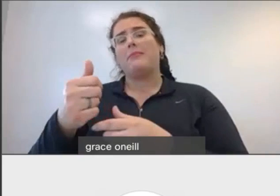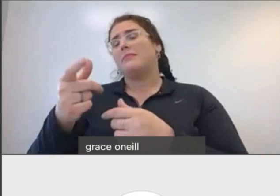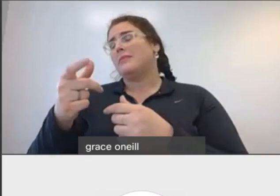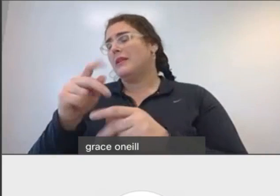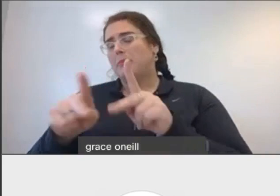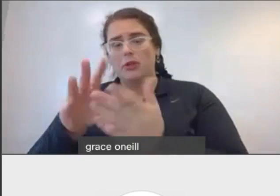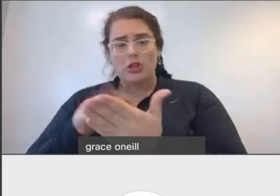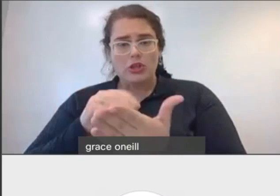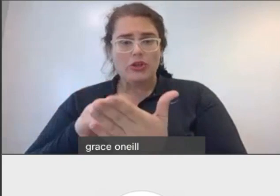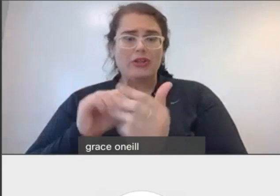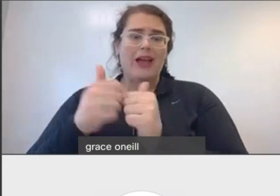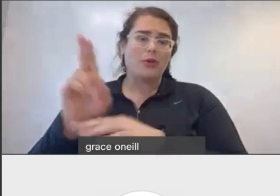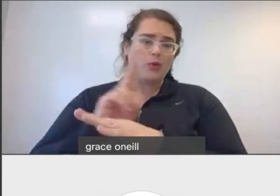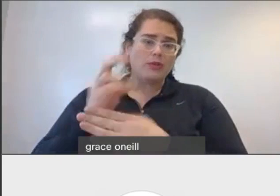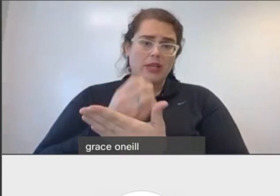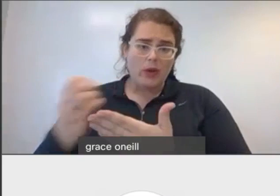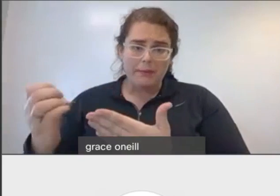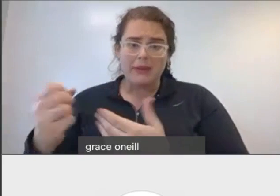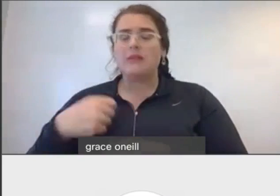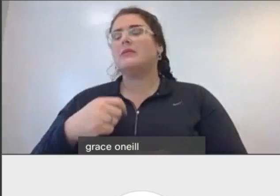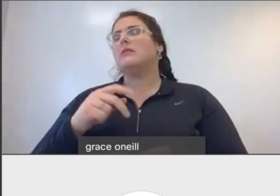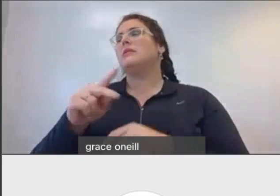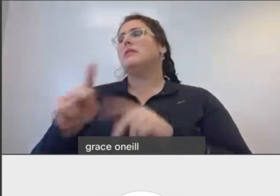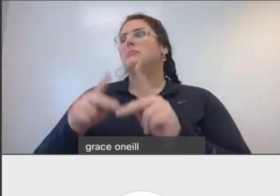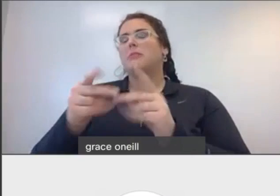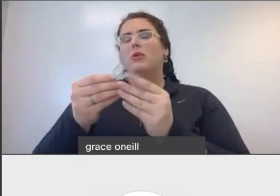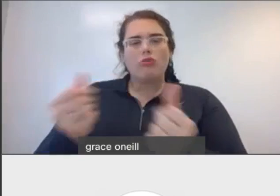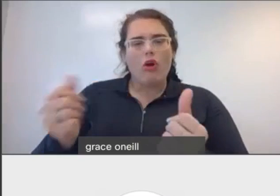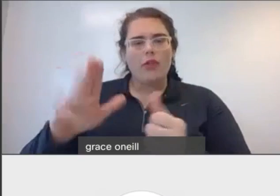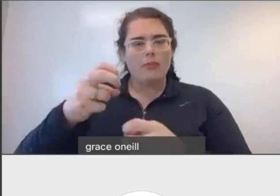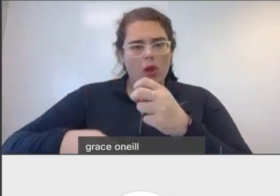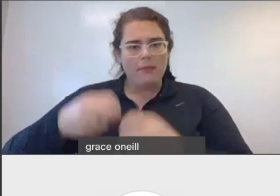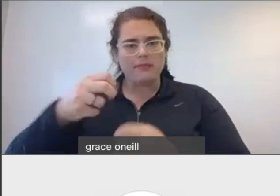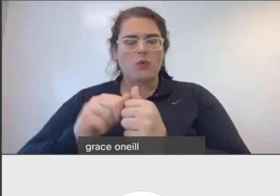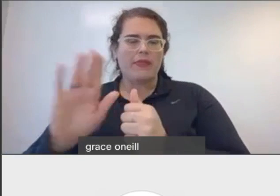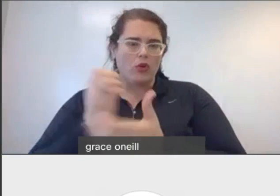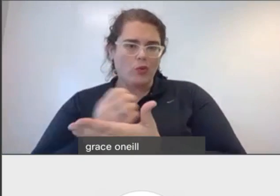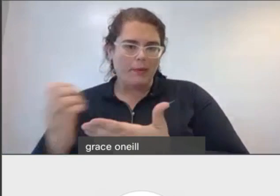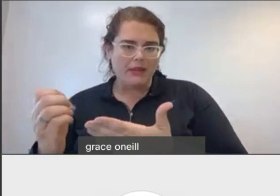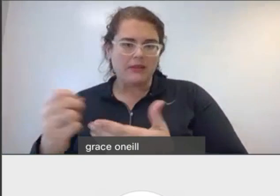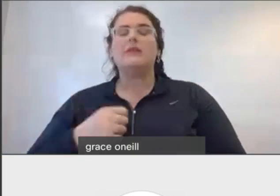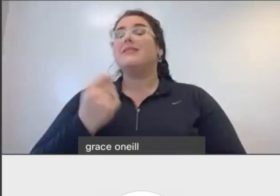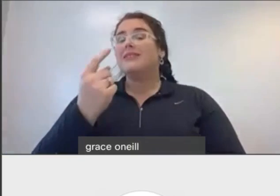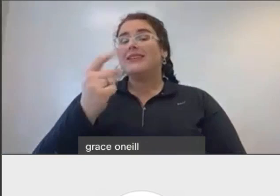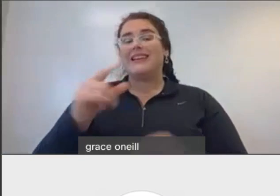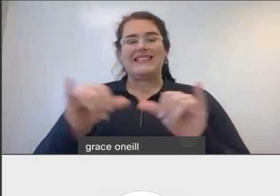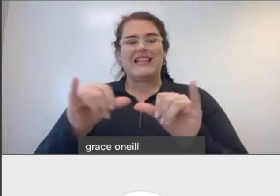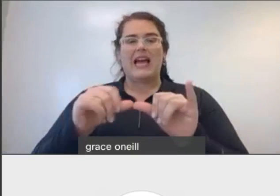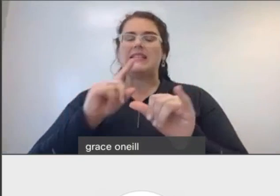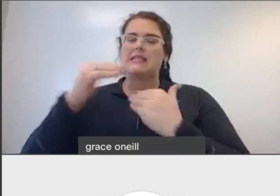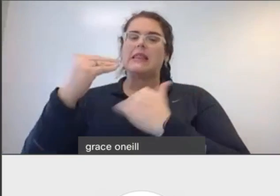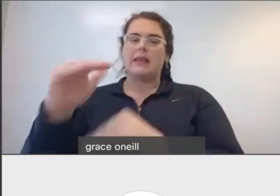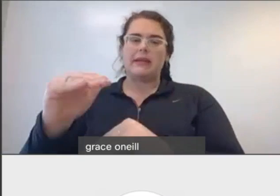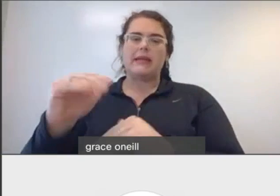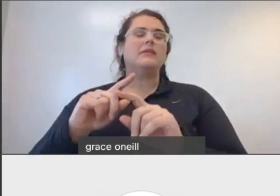equipment. But you must register in advance. The size of the groups is limited because they're in person. And I will put in the